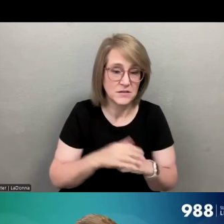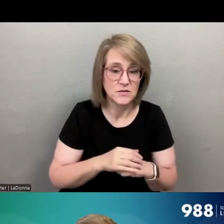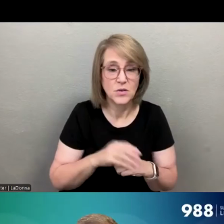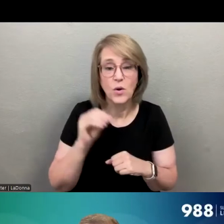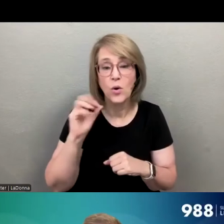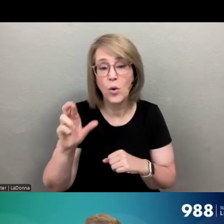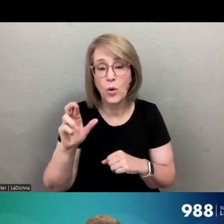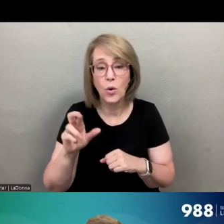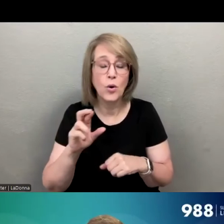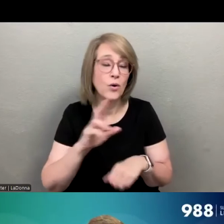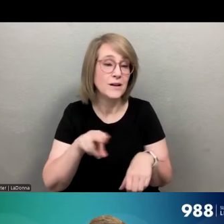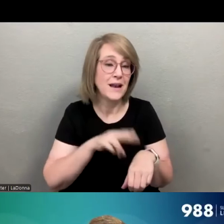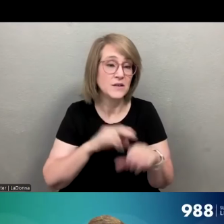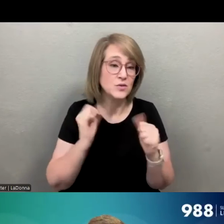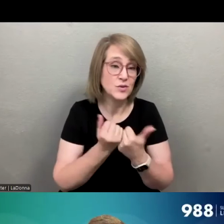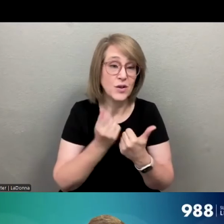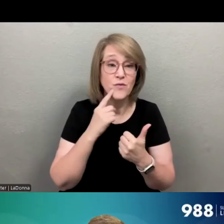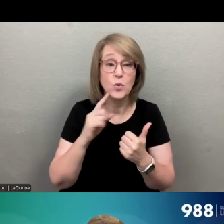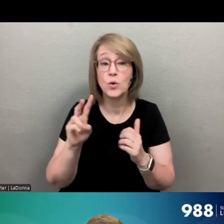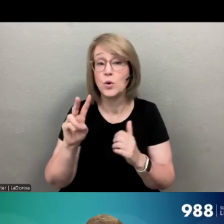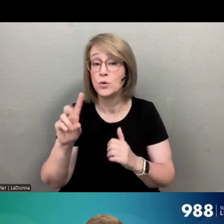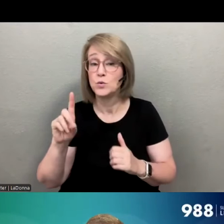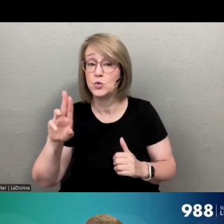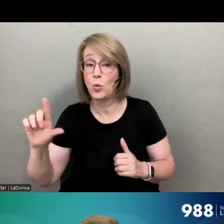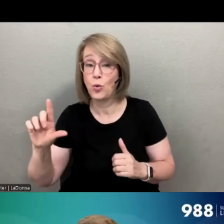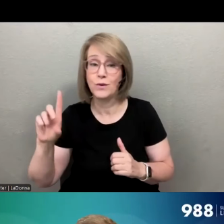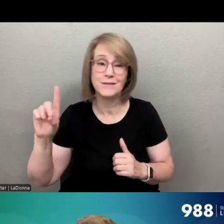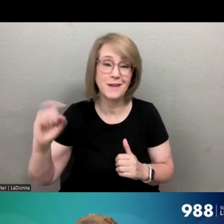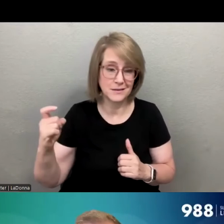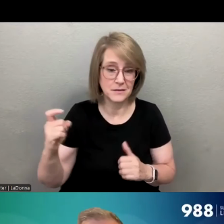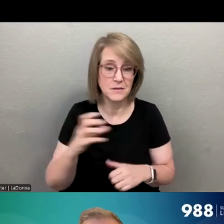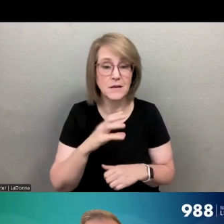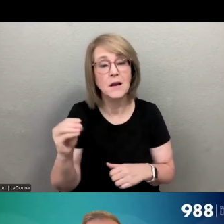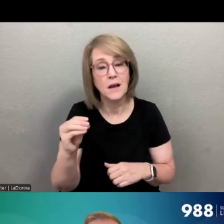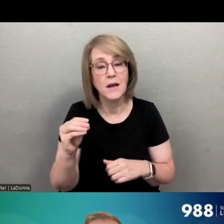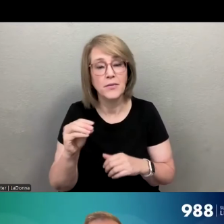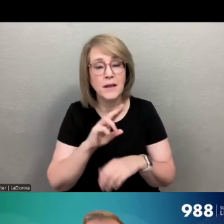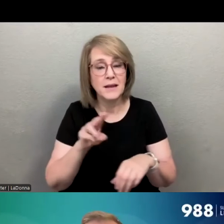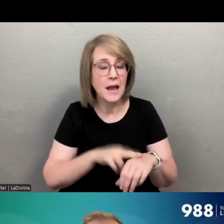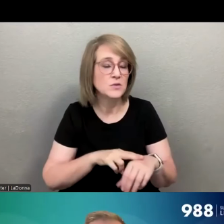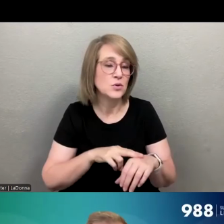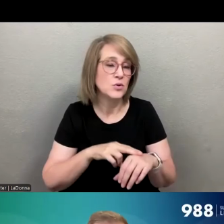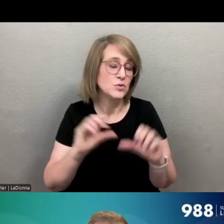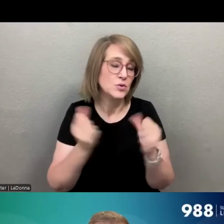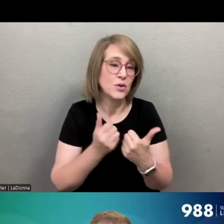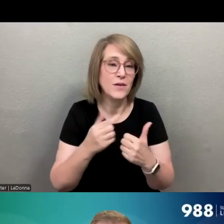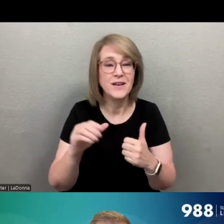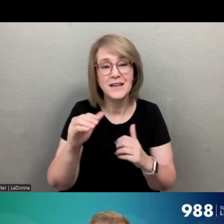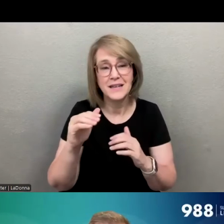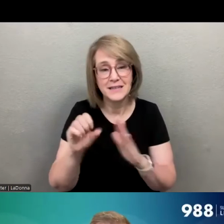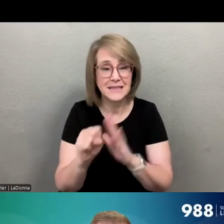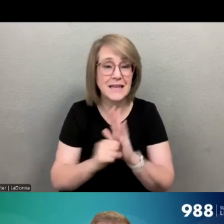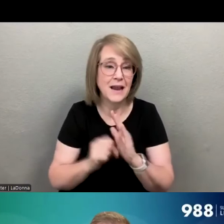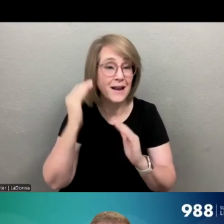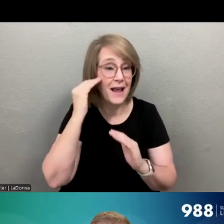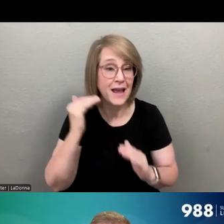Dually Diagnosed, and then the National Association of State Head Injury Administrators. And the focus of this Policy Academy was really